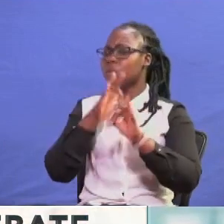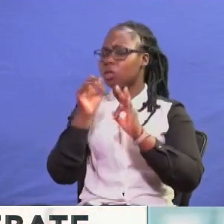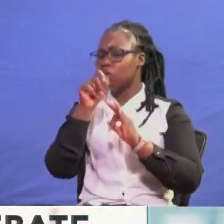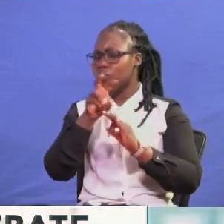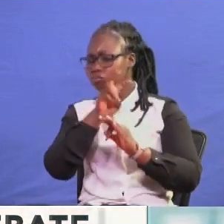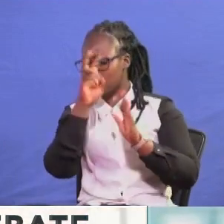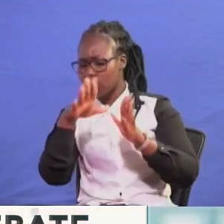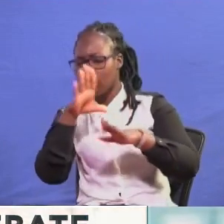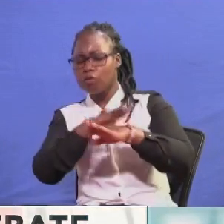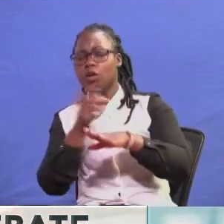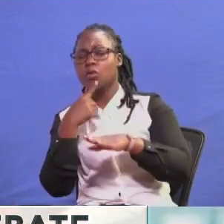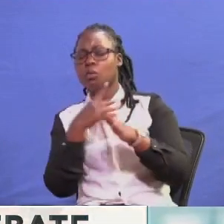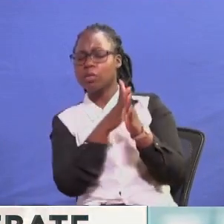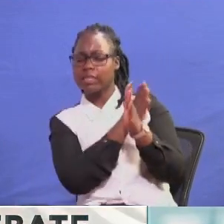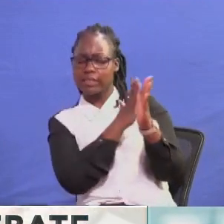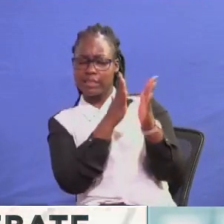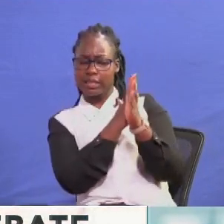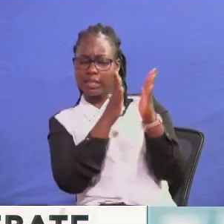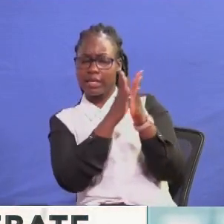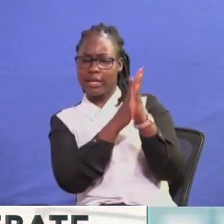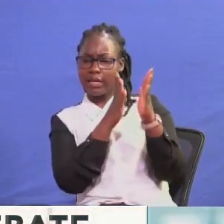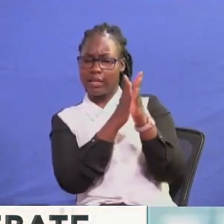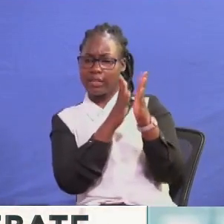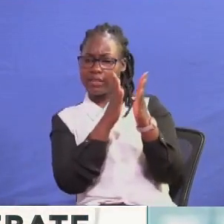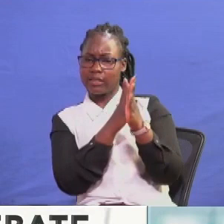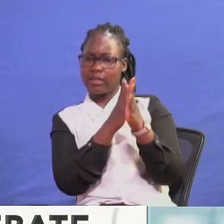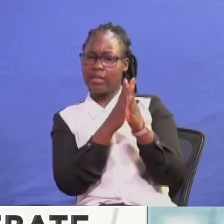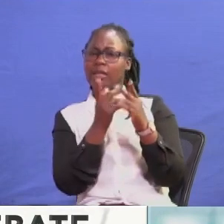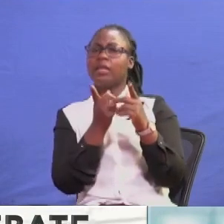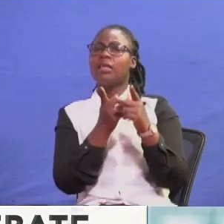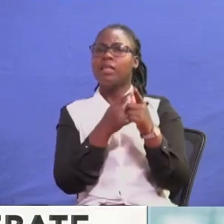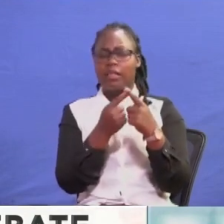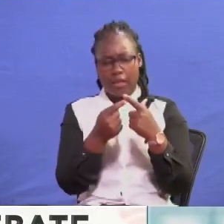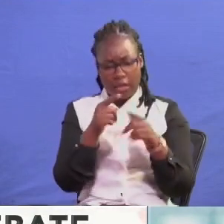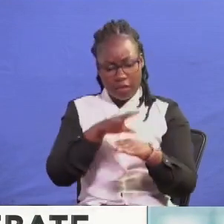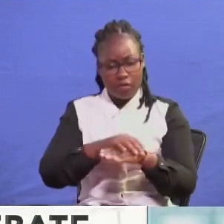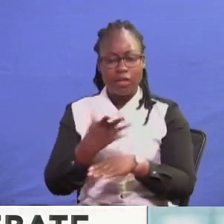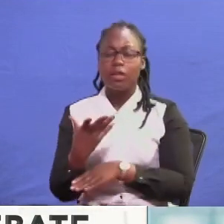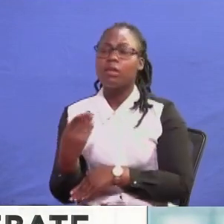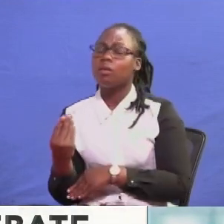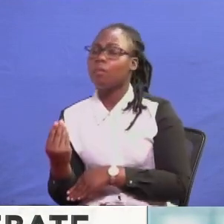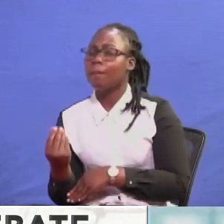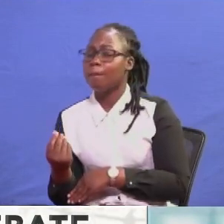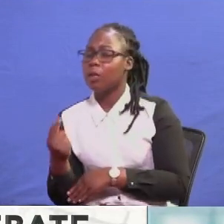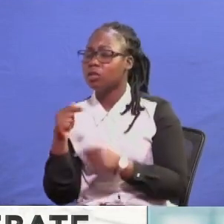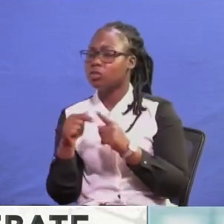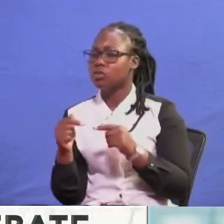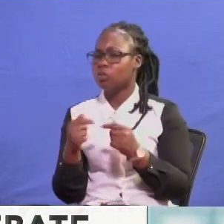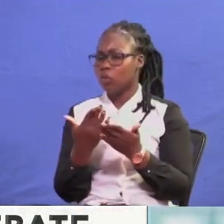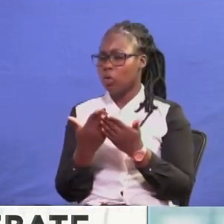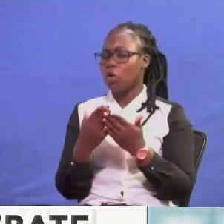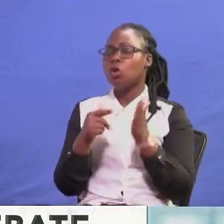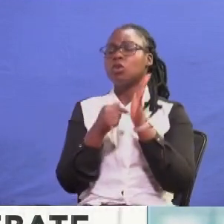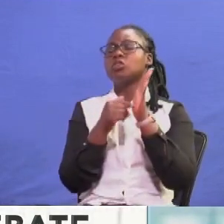are hiding, they find them with money too little to even justify that